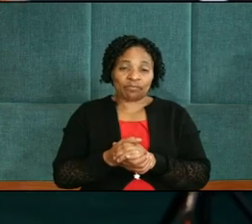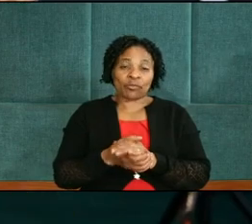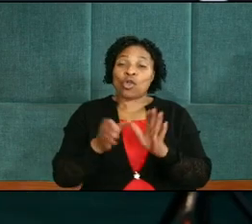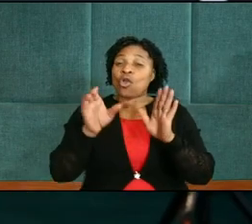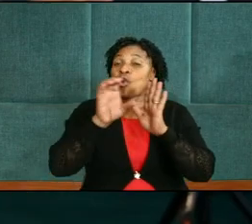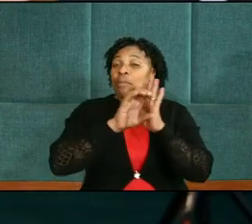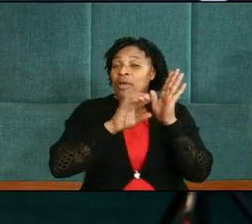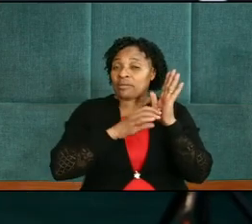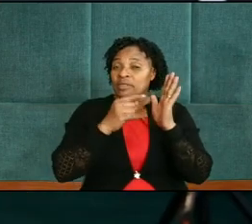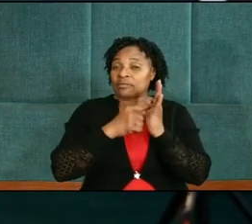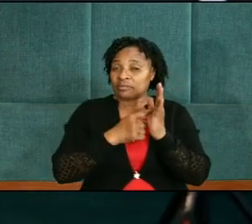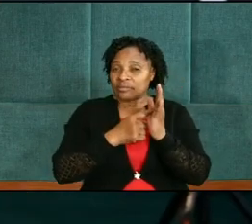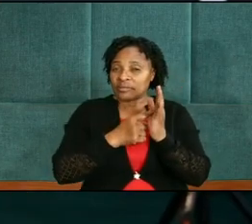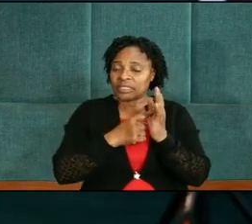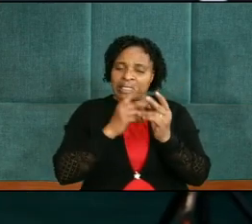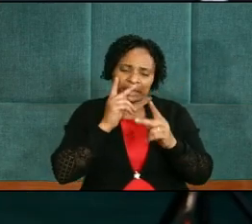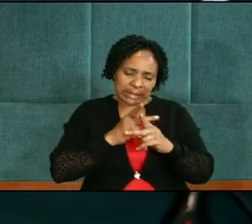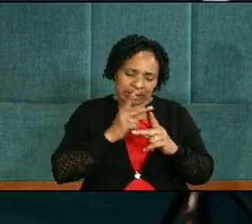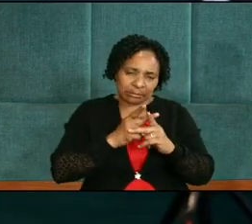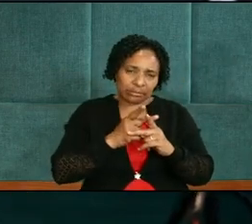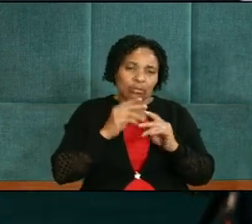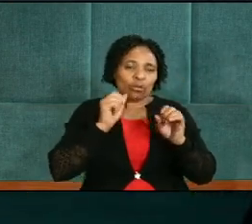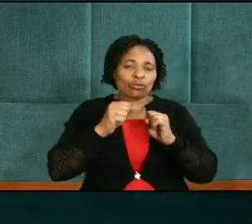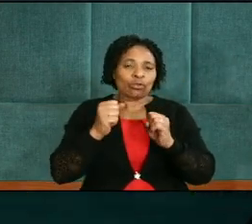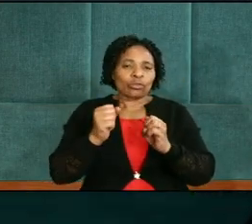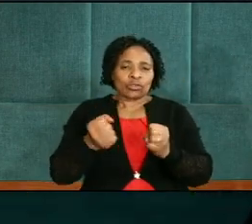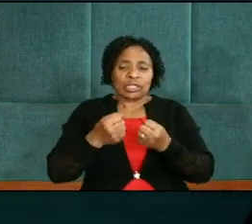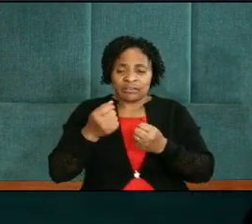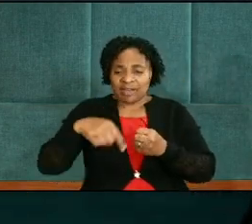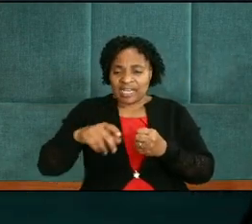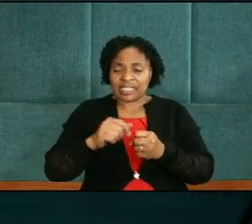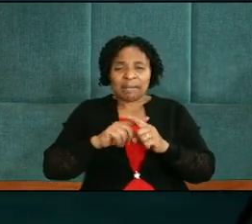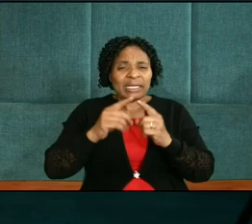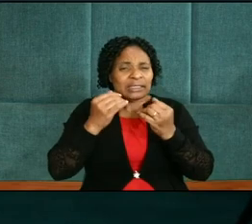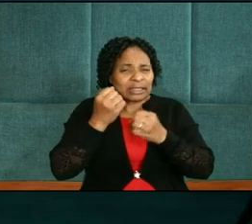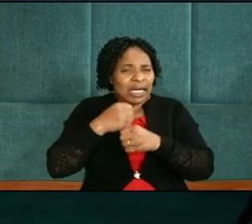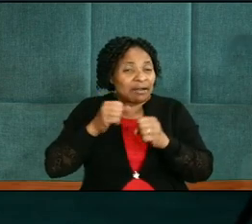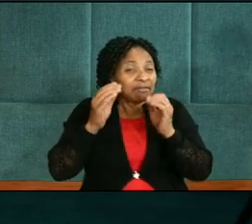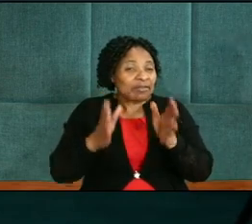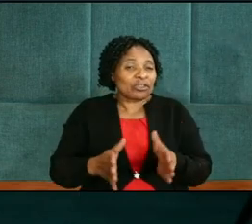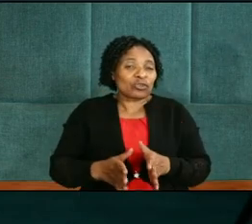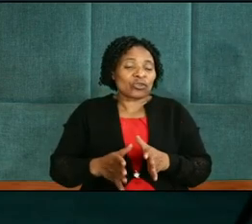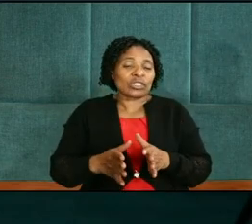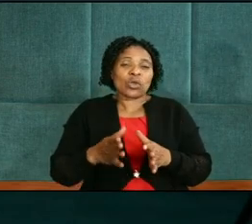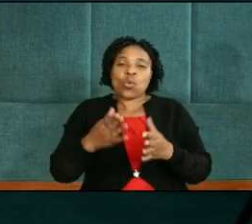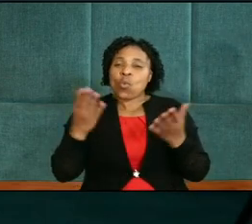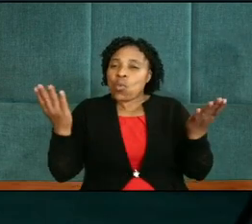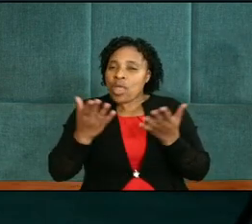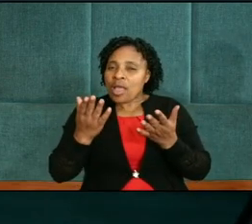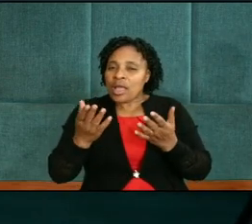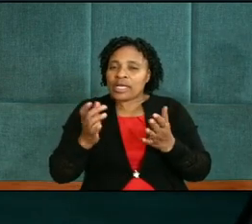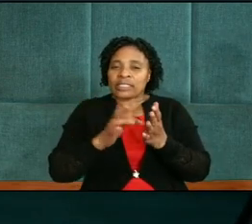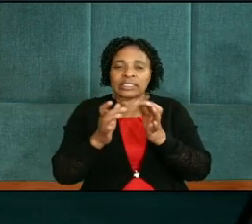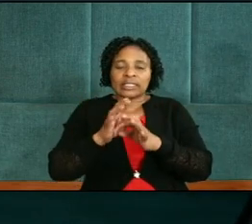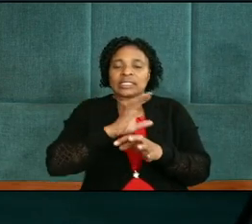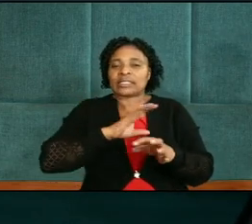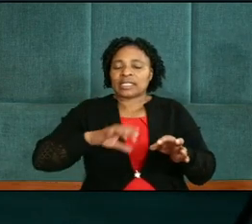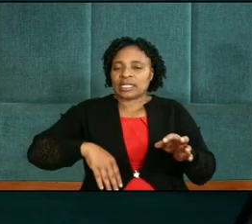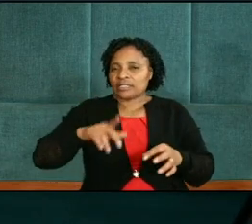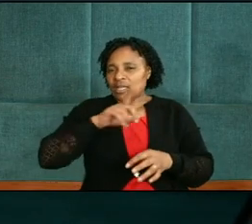Commandment keeping was not designed to save us. No. Our salvation is in Christ alone. Are we